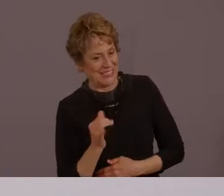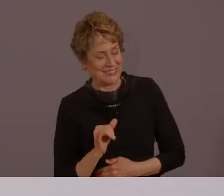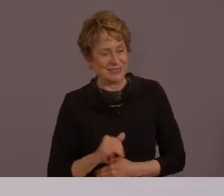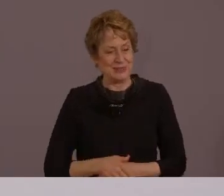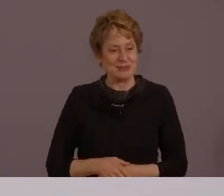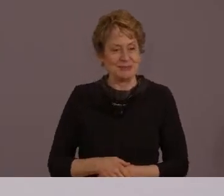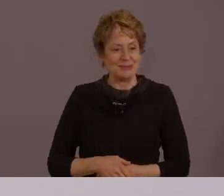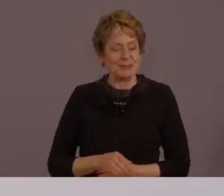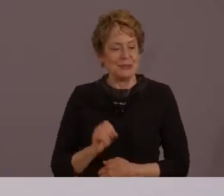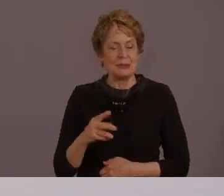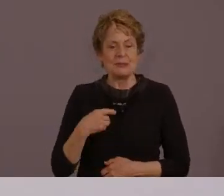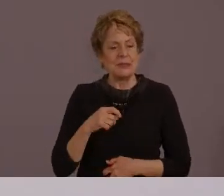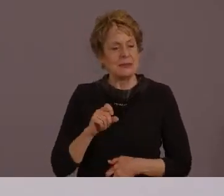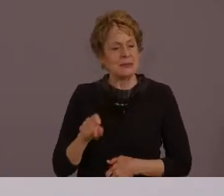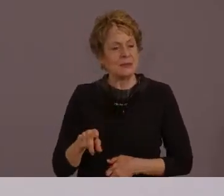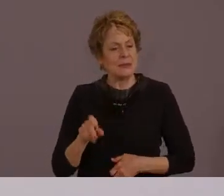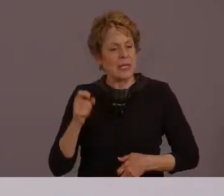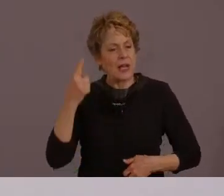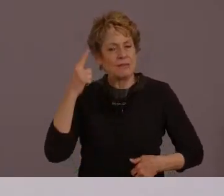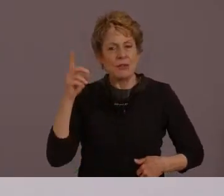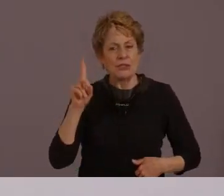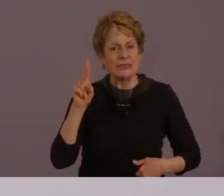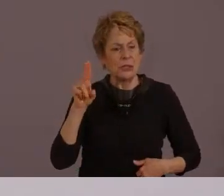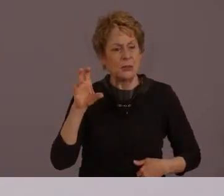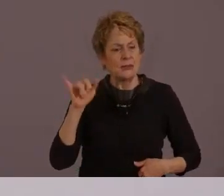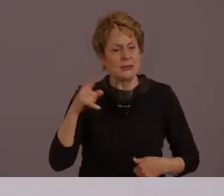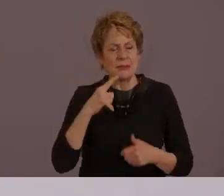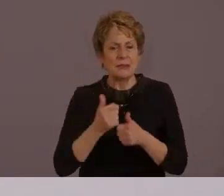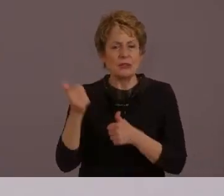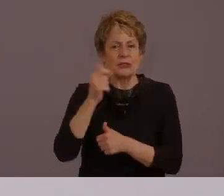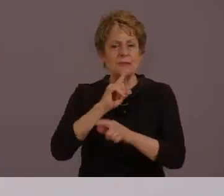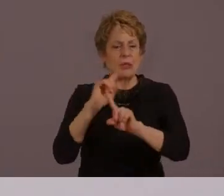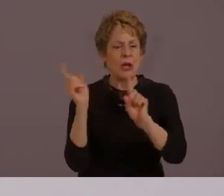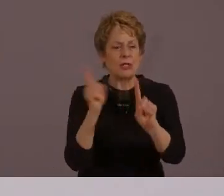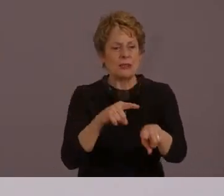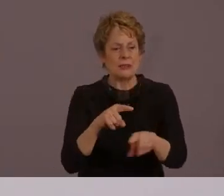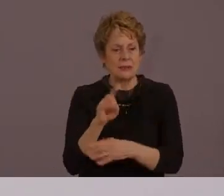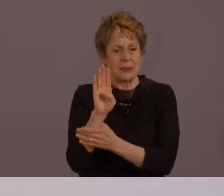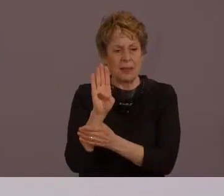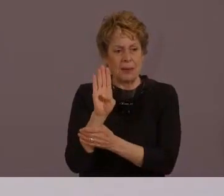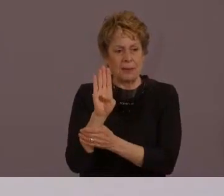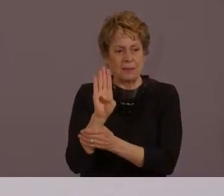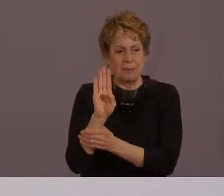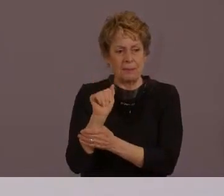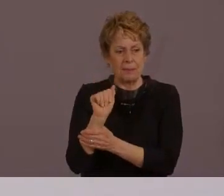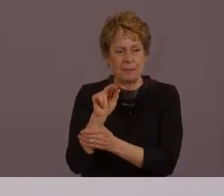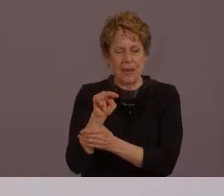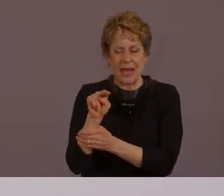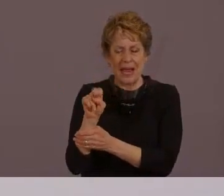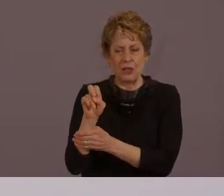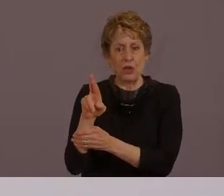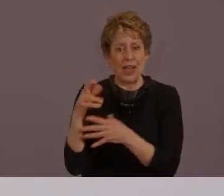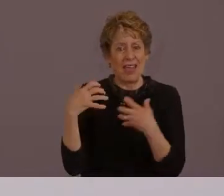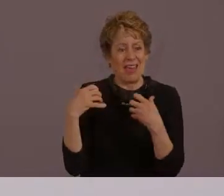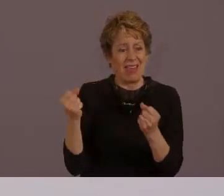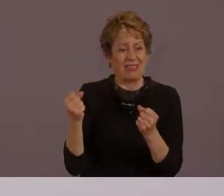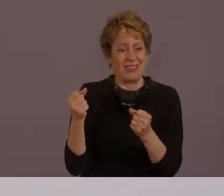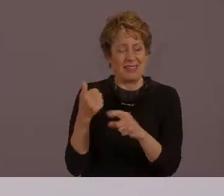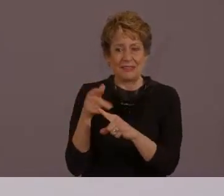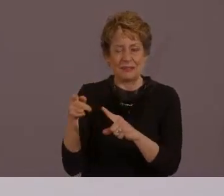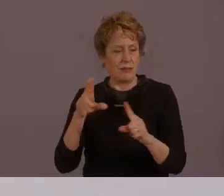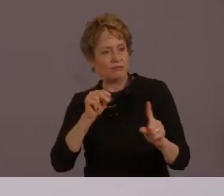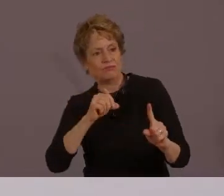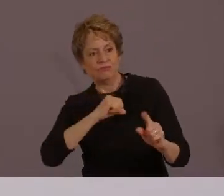Bayer Health disagrees with the order. They say that Arizona should continue mitigation efforts as we